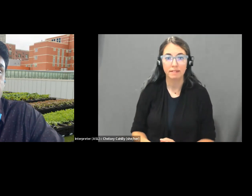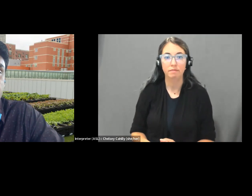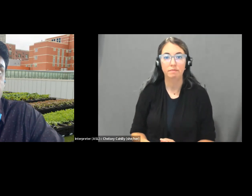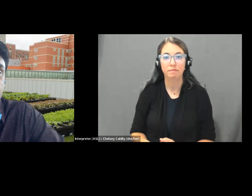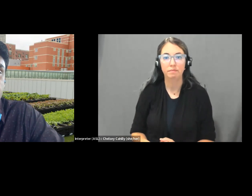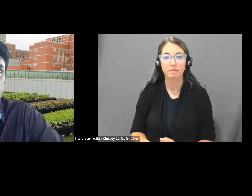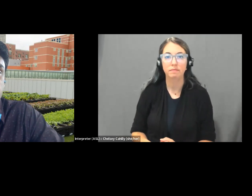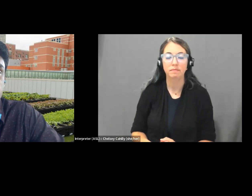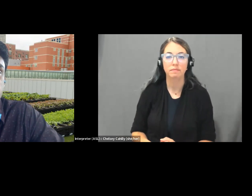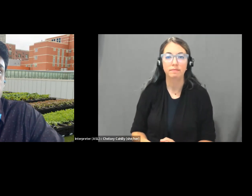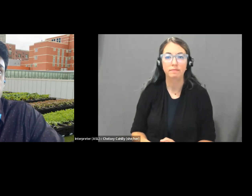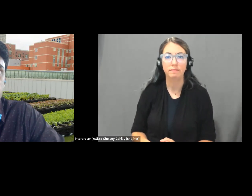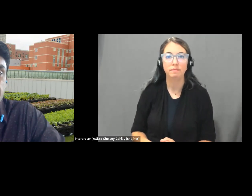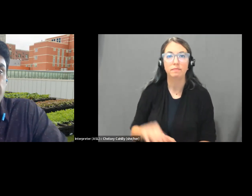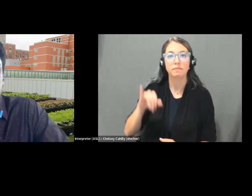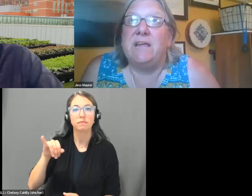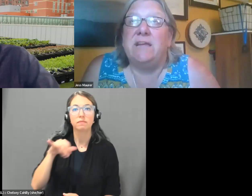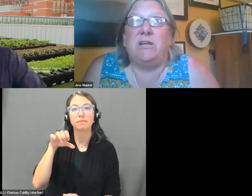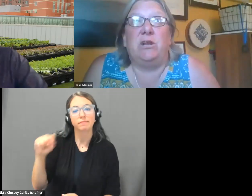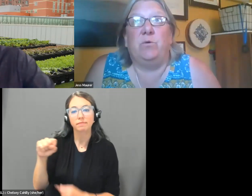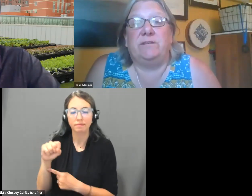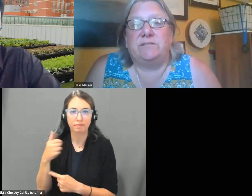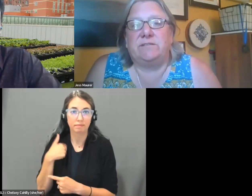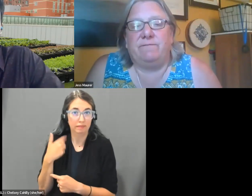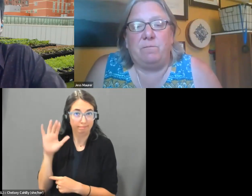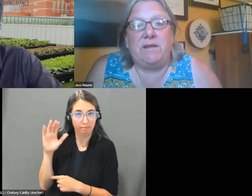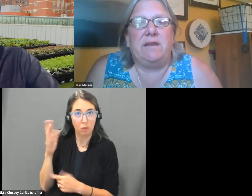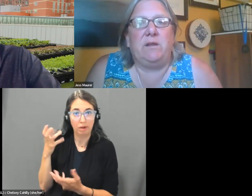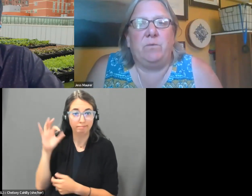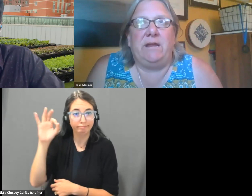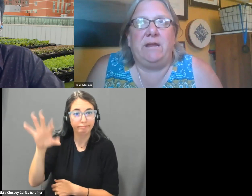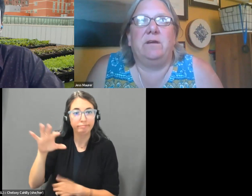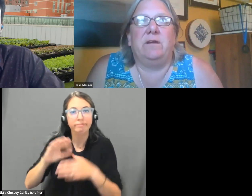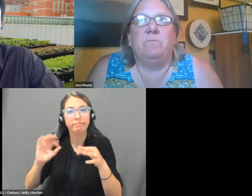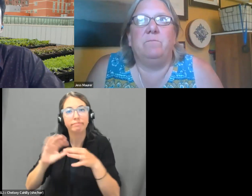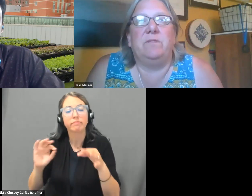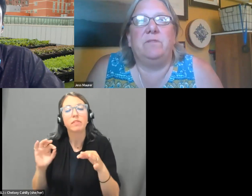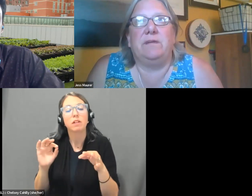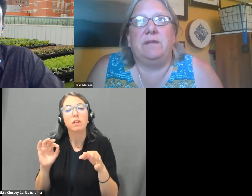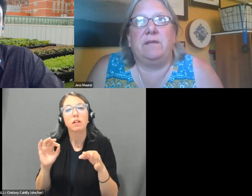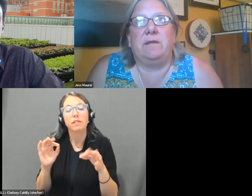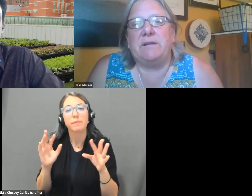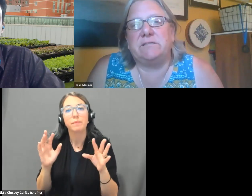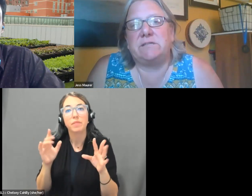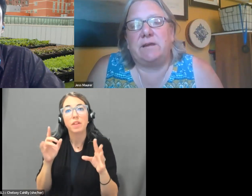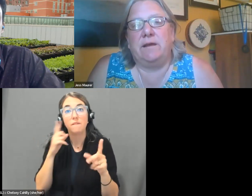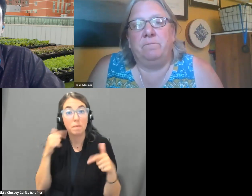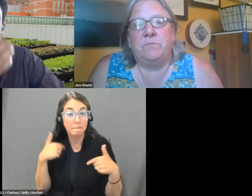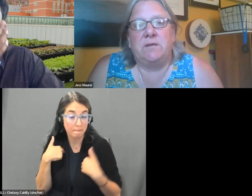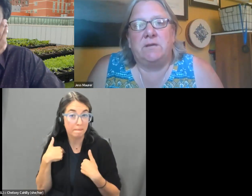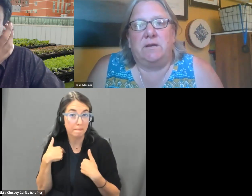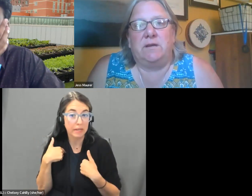But when I wanted to just sort of chime in to sort of say, you know, it's for me anyway, the